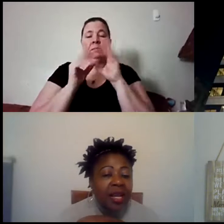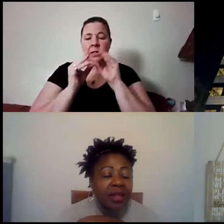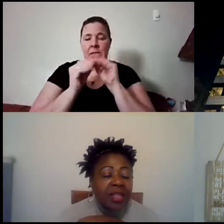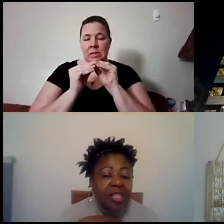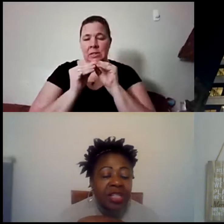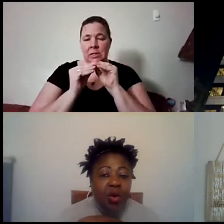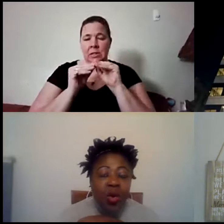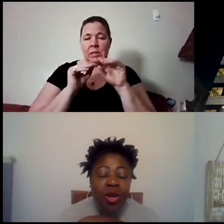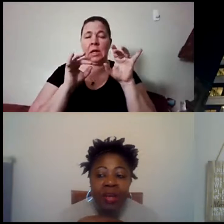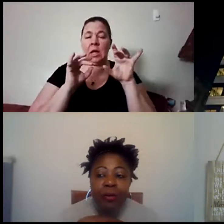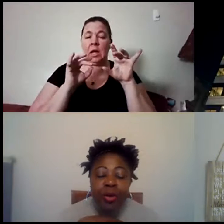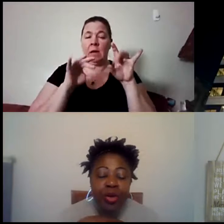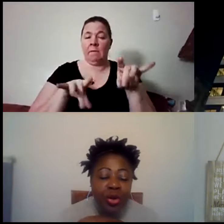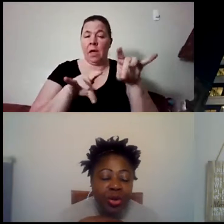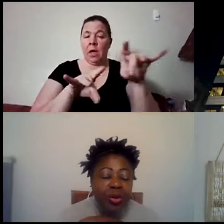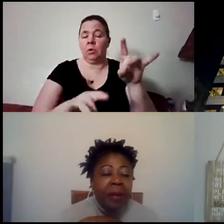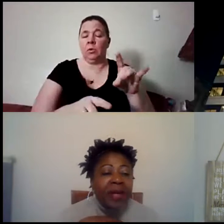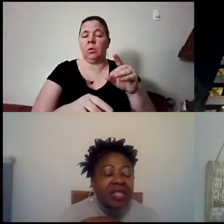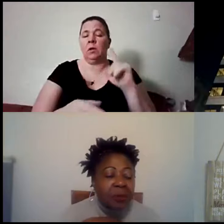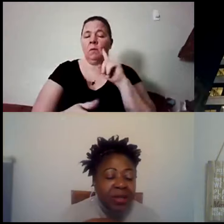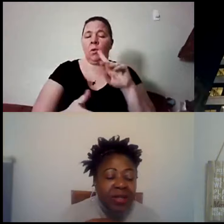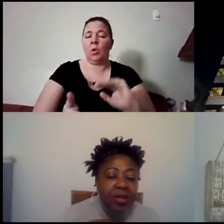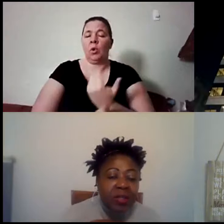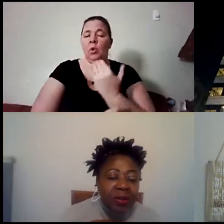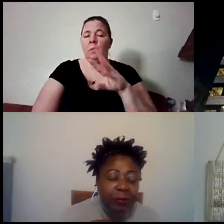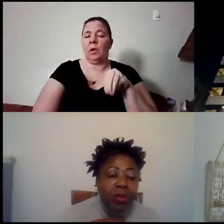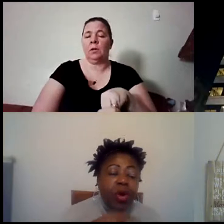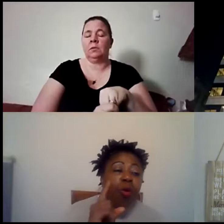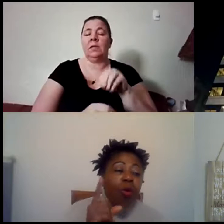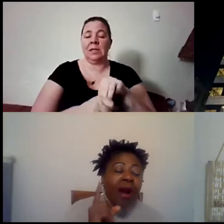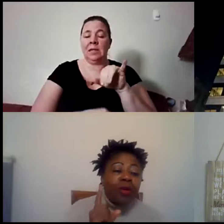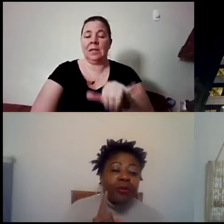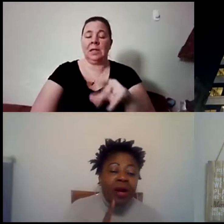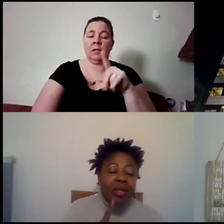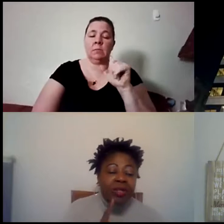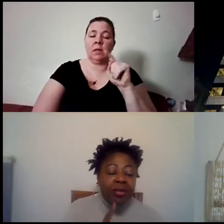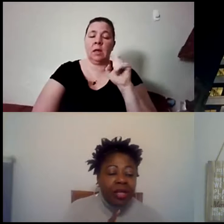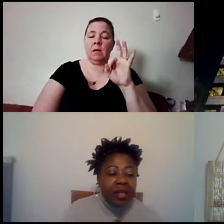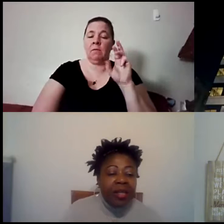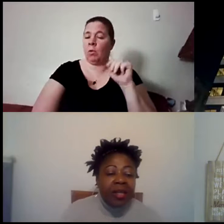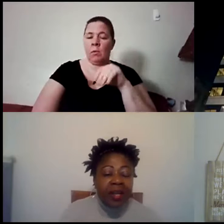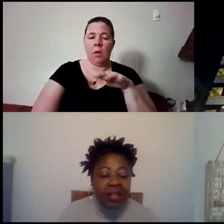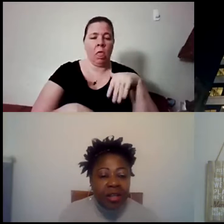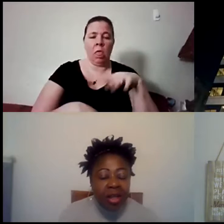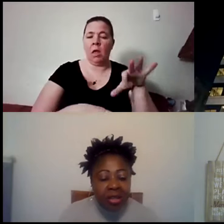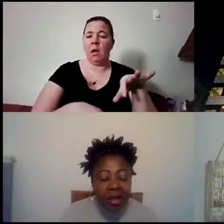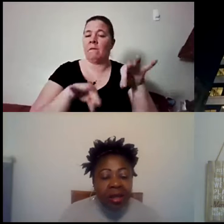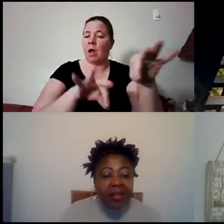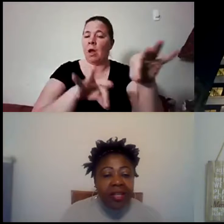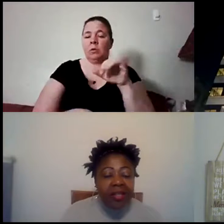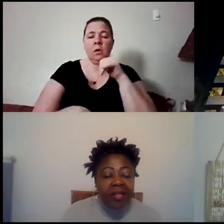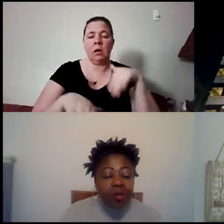question and answer session is only for new participants on this platform who are not founders already. Guys, take